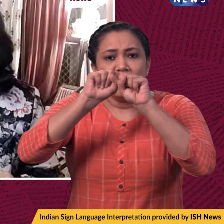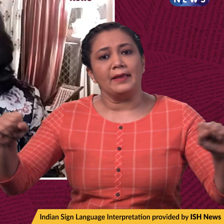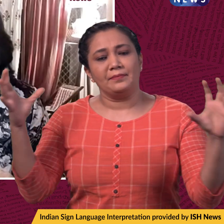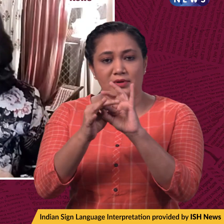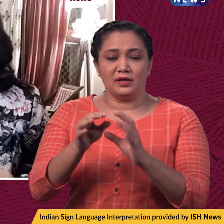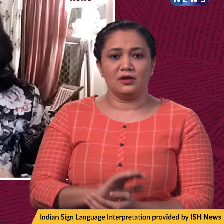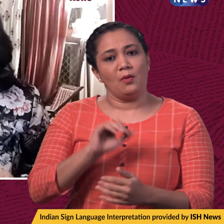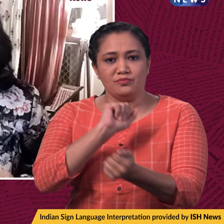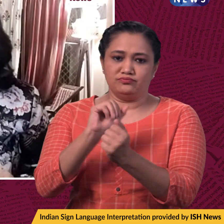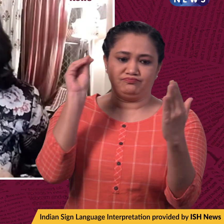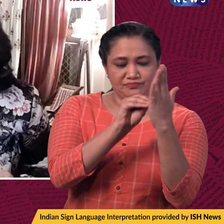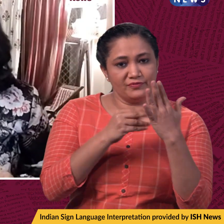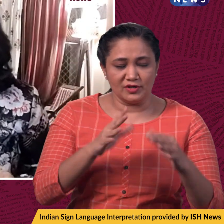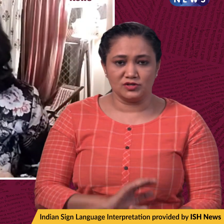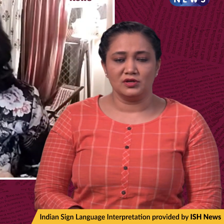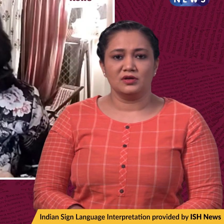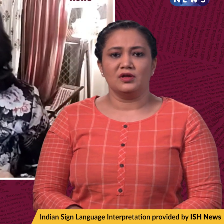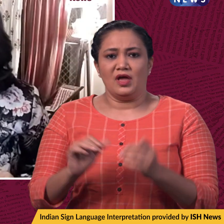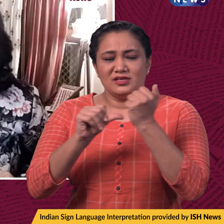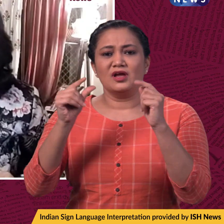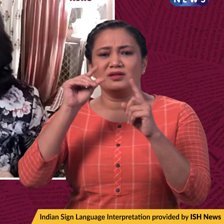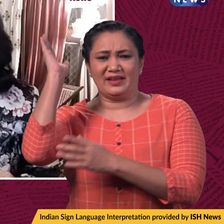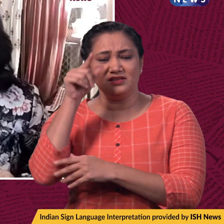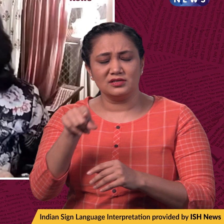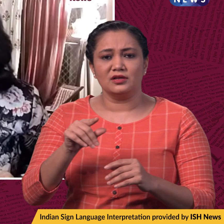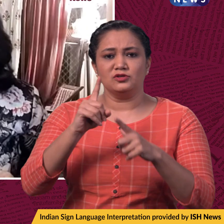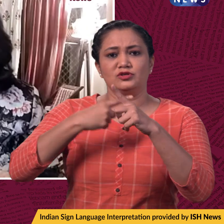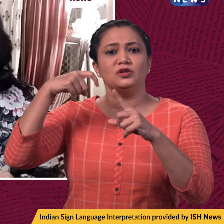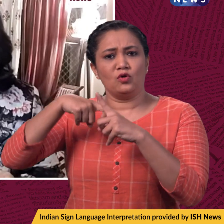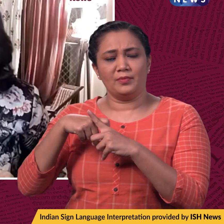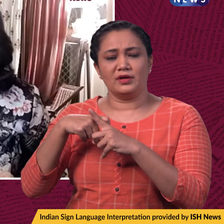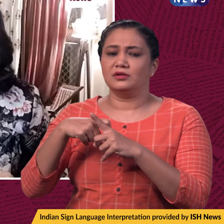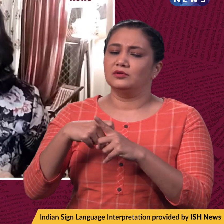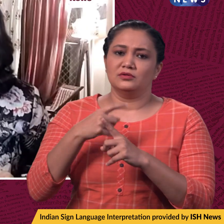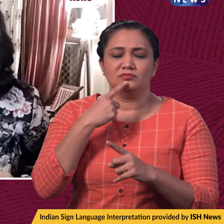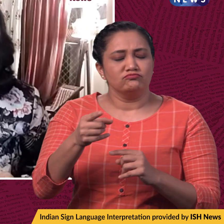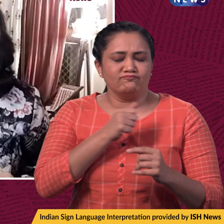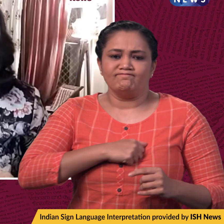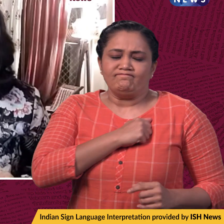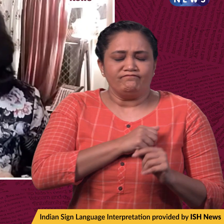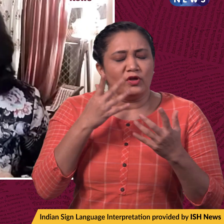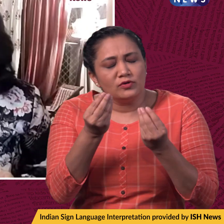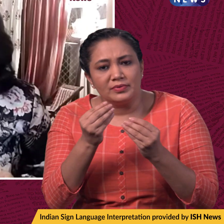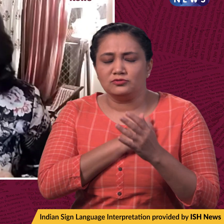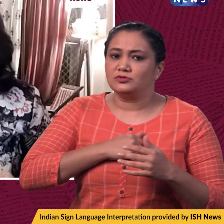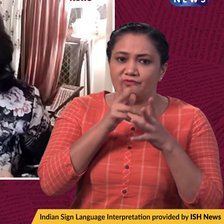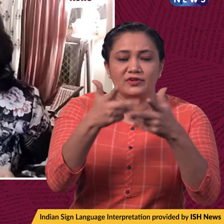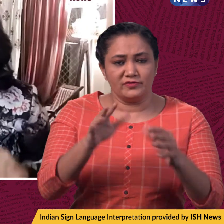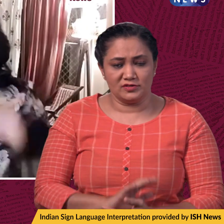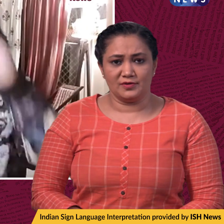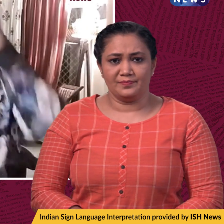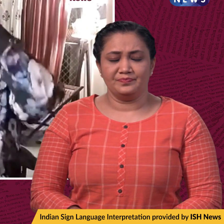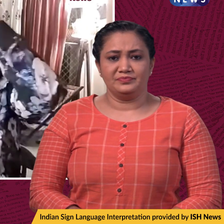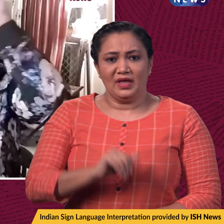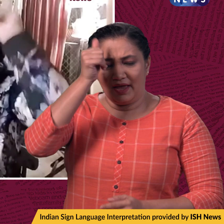booked by the police. Assistant Professor Dr. Jitendra Kumar has issued unconditional apology. Now, Indian